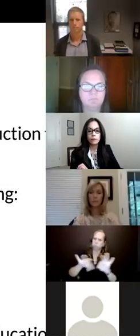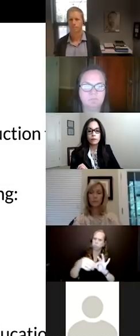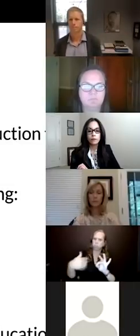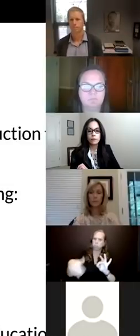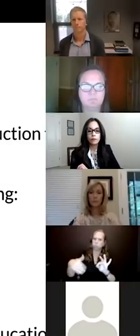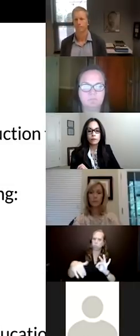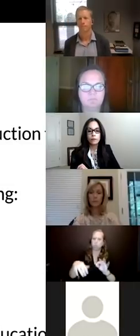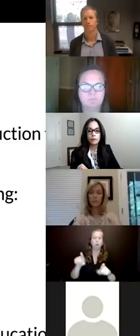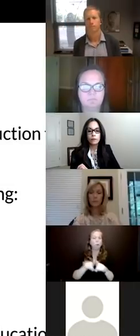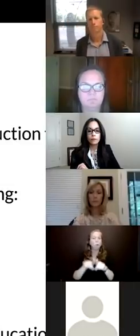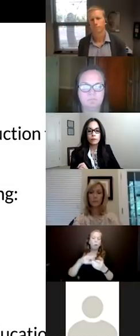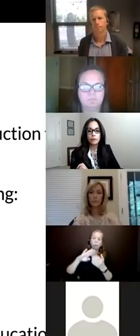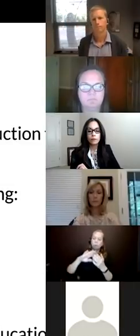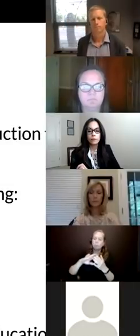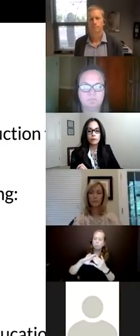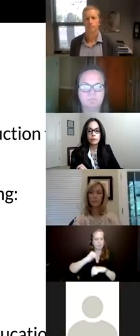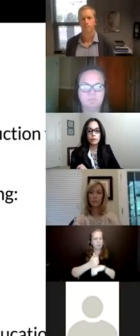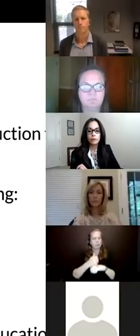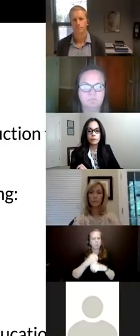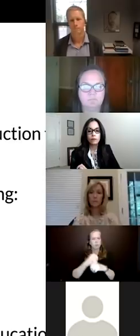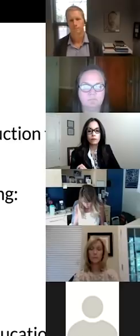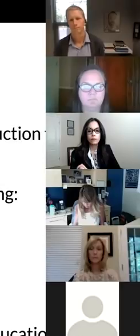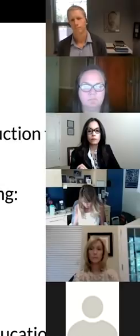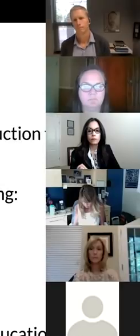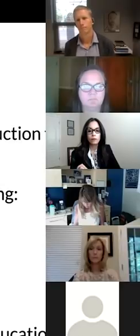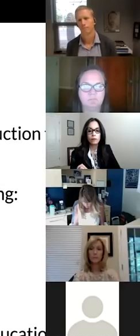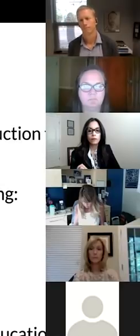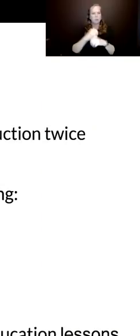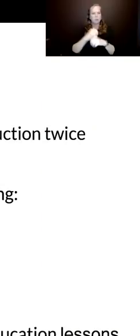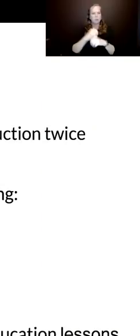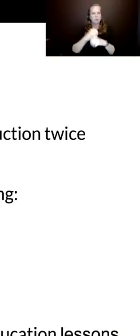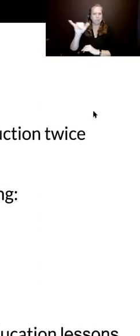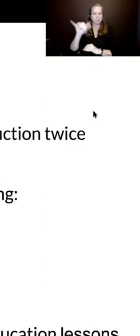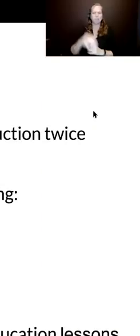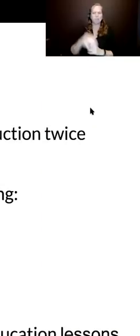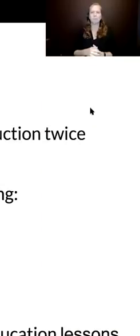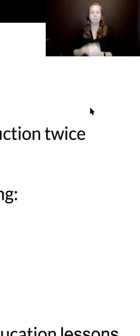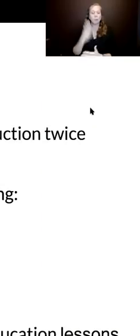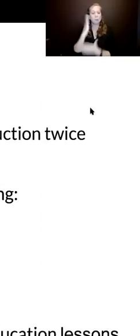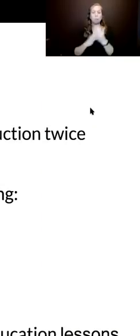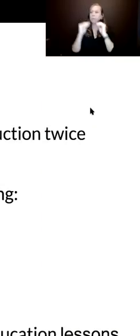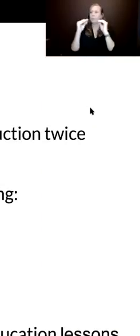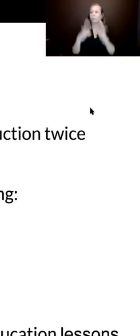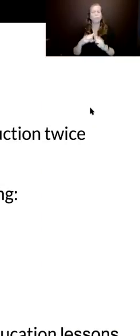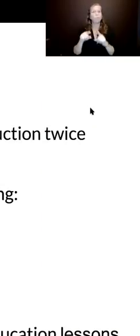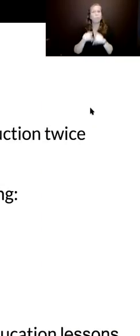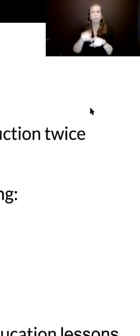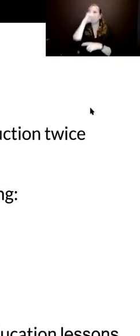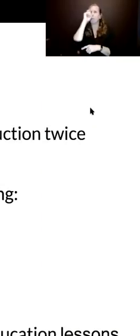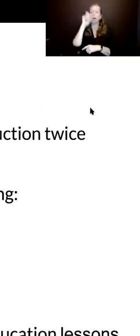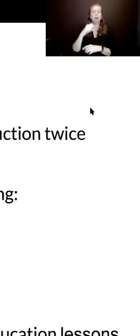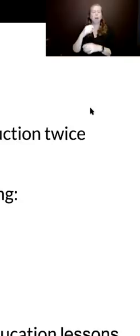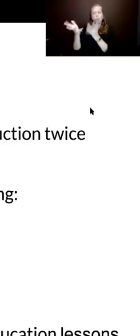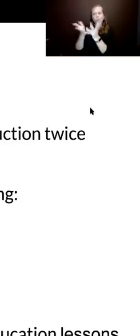within the classroom, even virtually. We had some teachers this summer say that they really were able to develop relationships with their